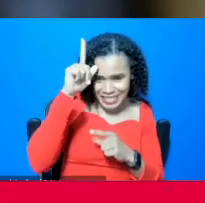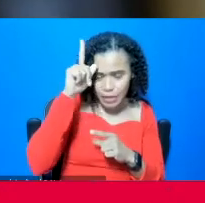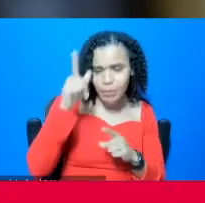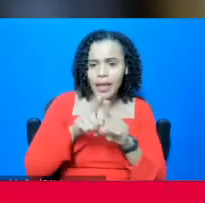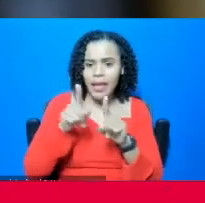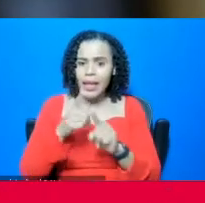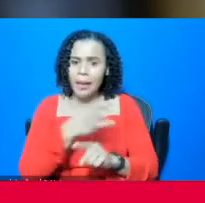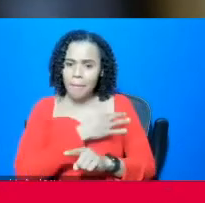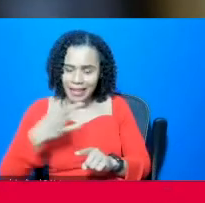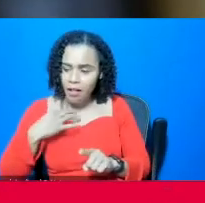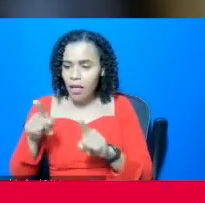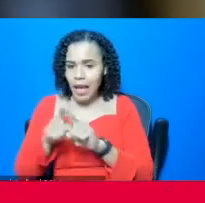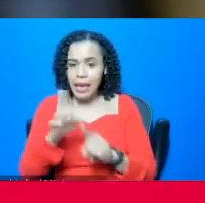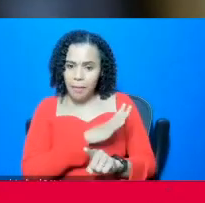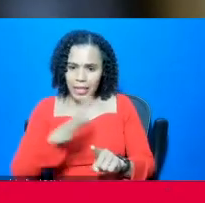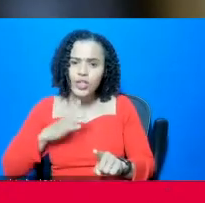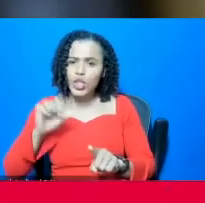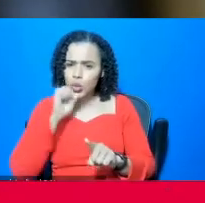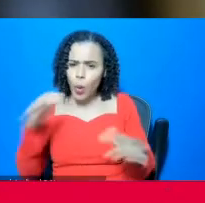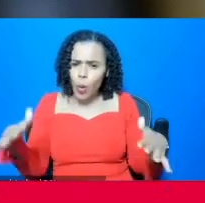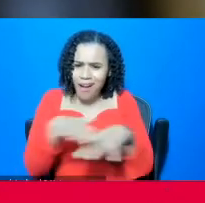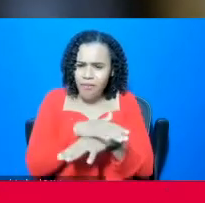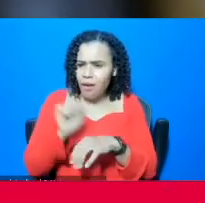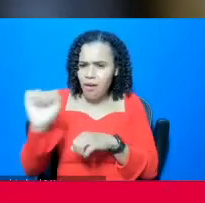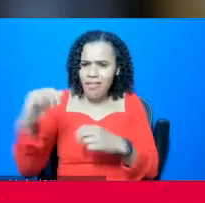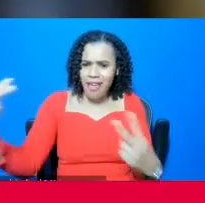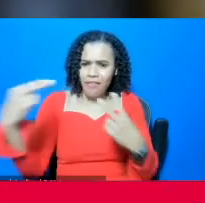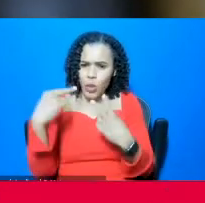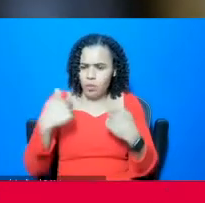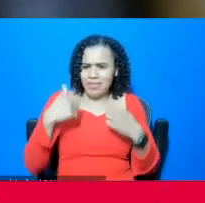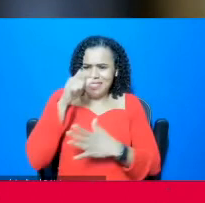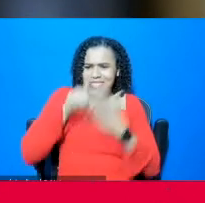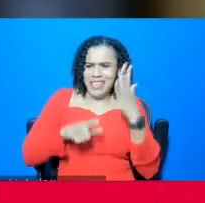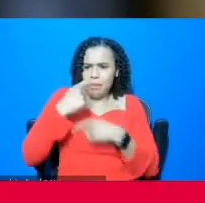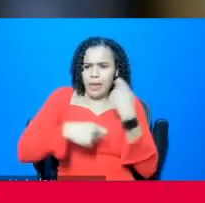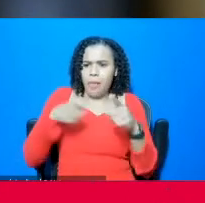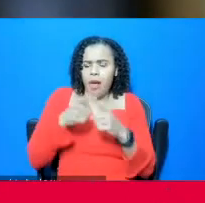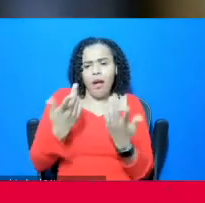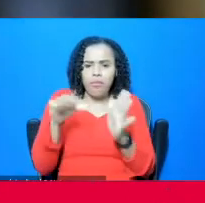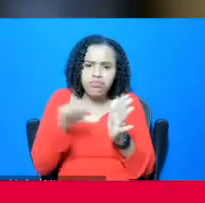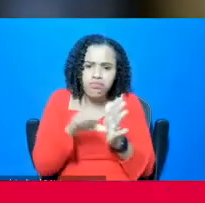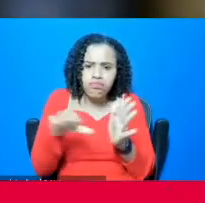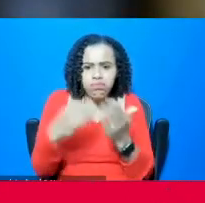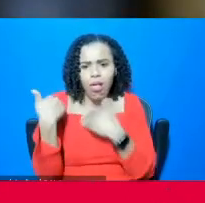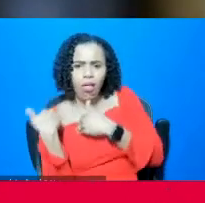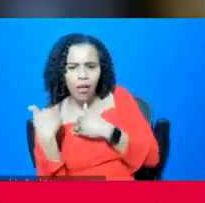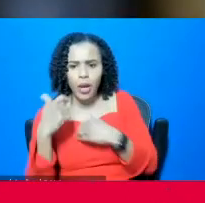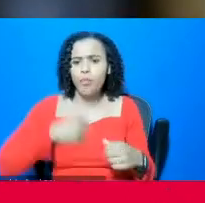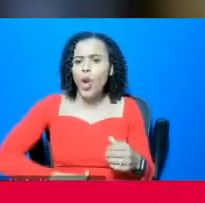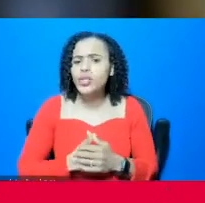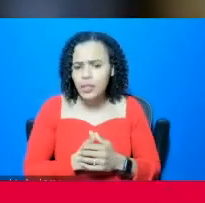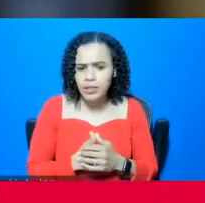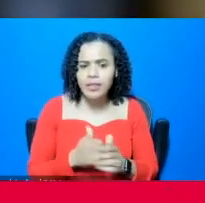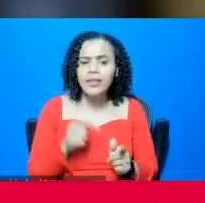as the military industrial complex, is this view of disabled people being burdens on society. And that is both